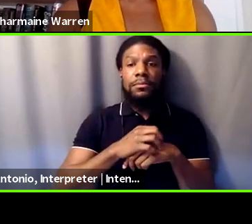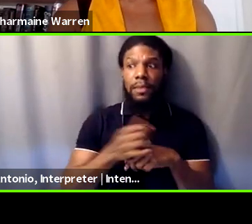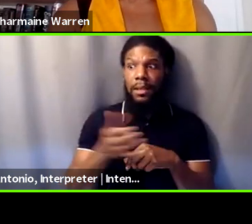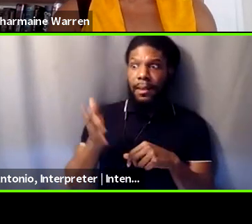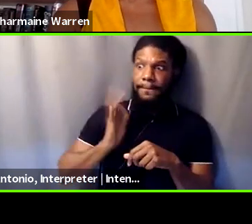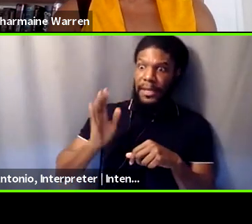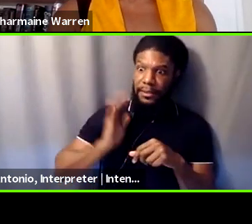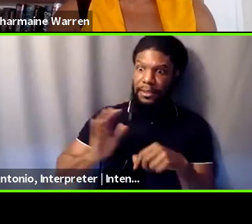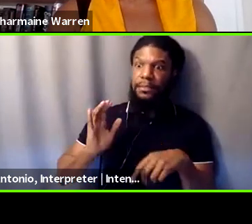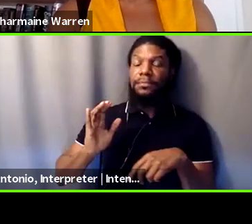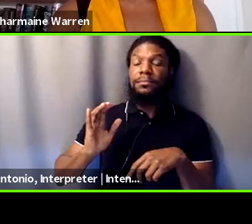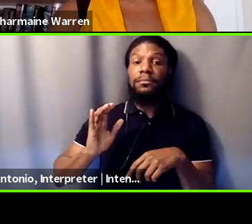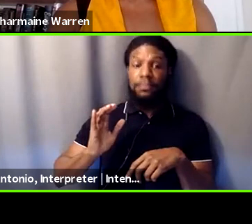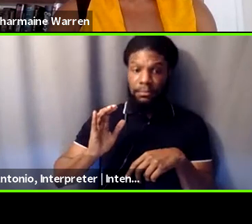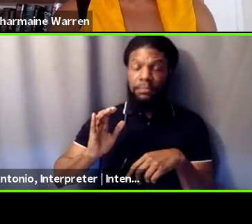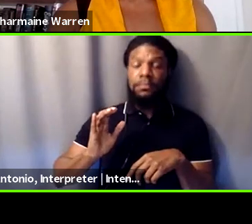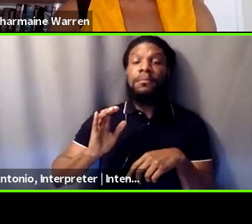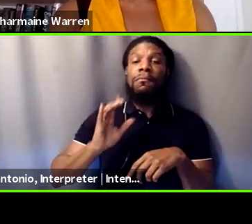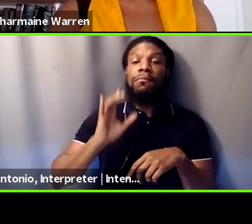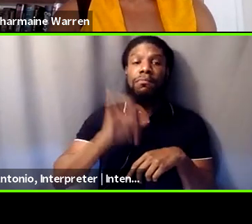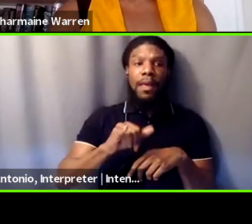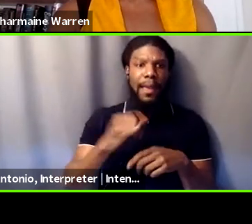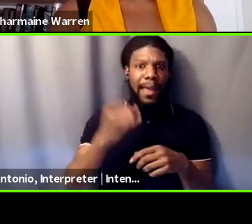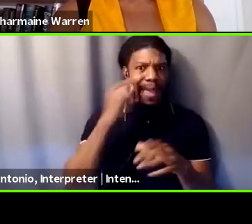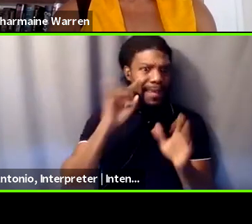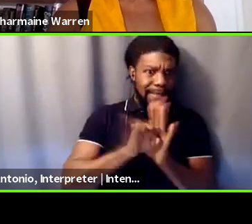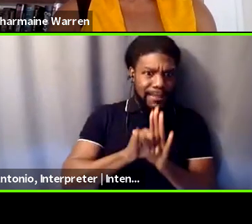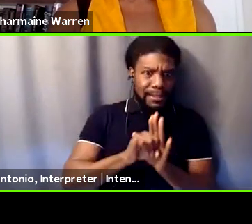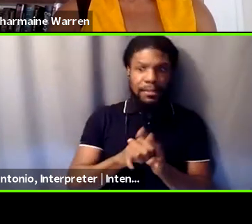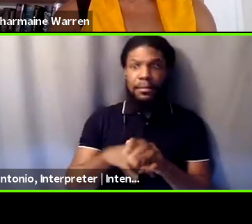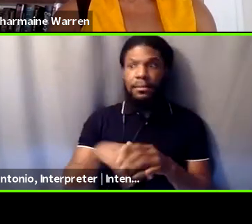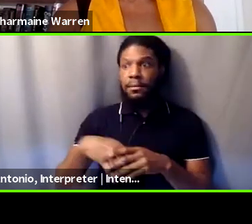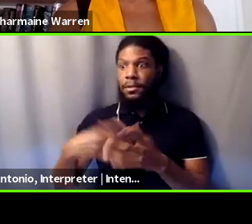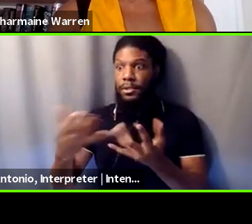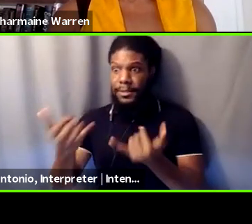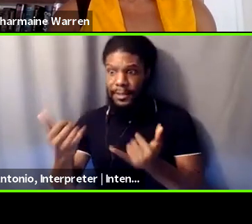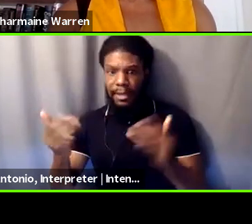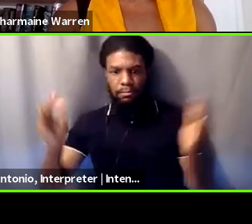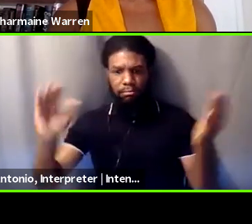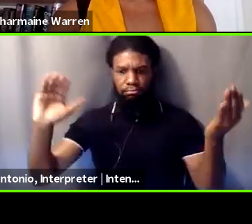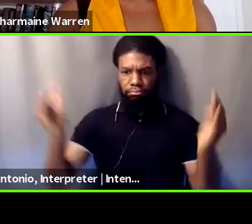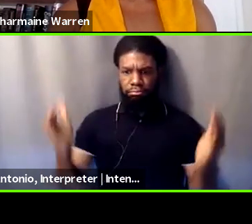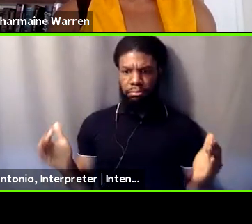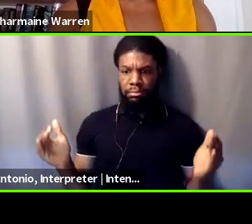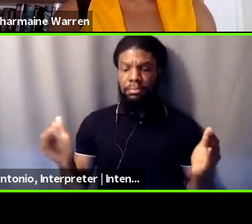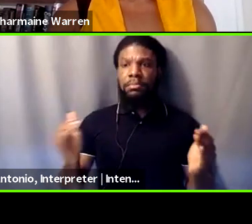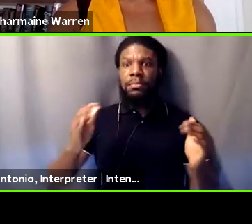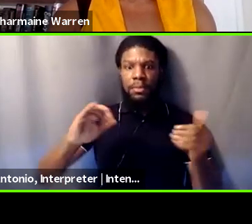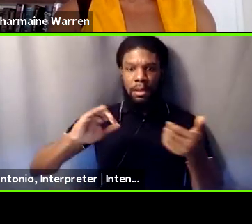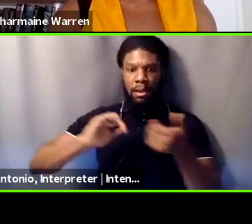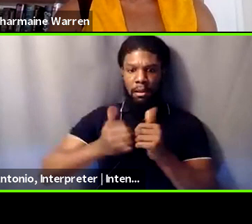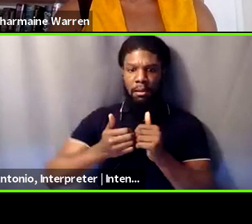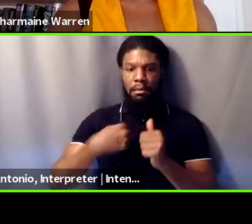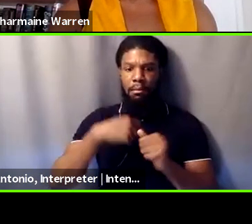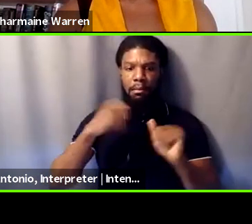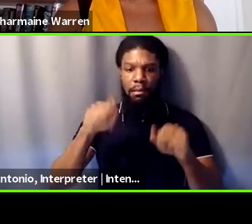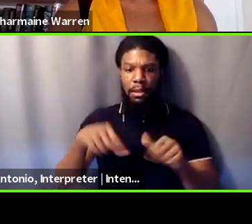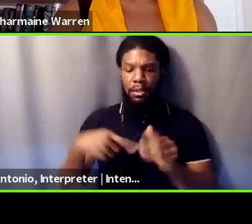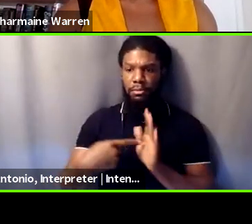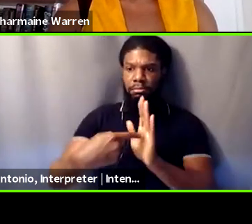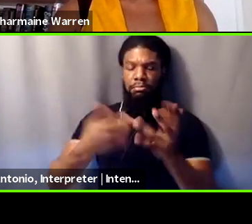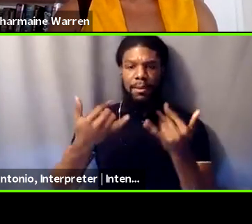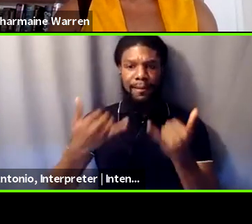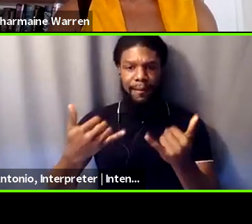then and actually making it even more hybrid now, bringing it into this American space, bring this custom, this tradition into